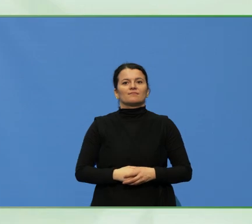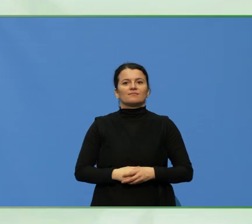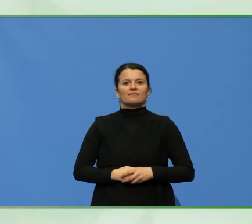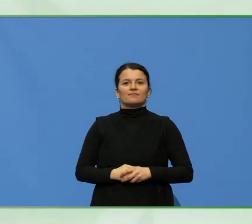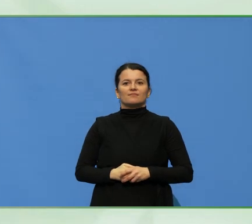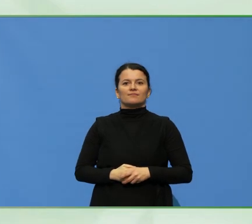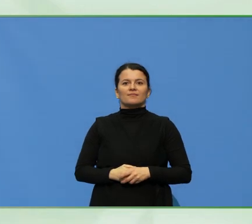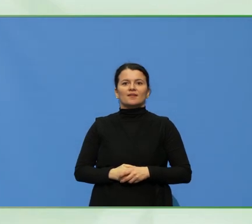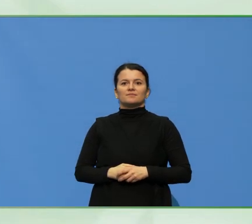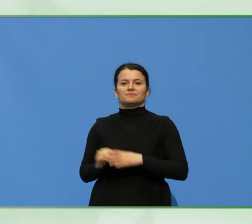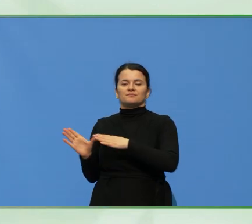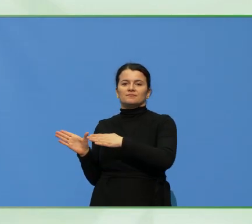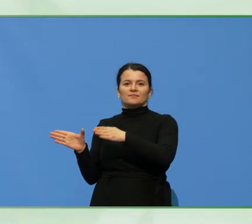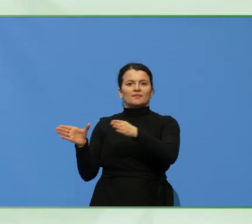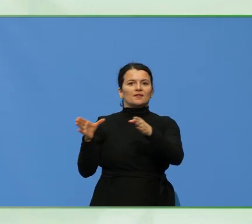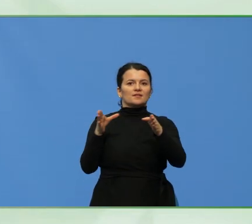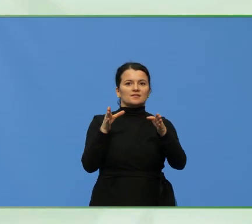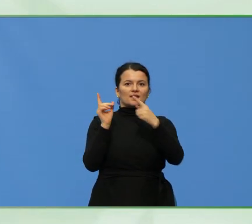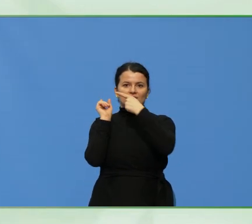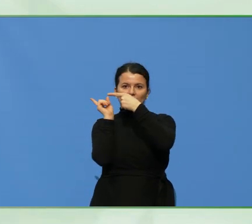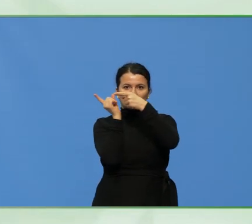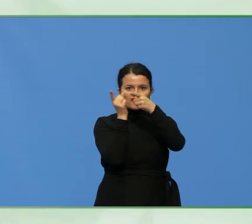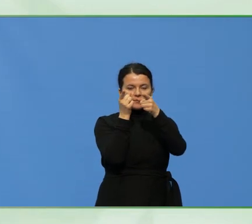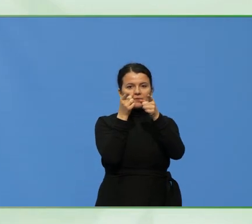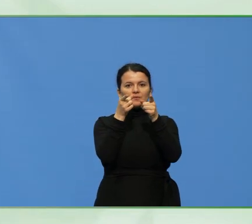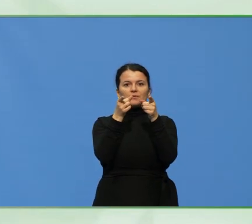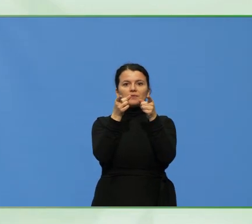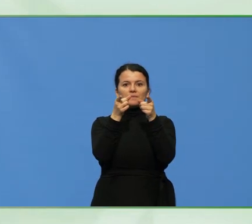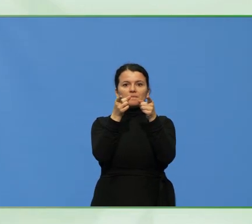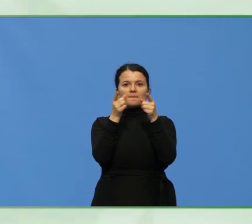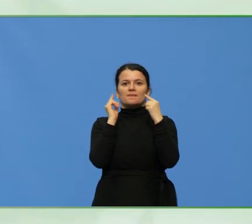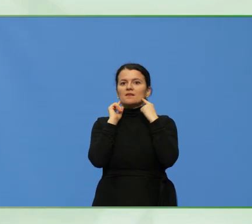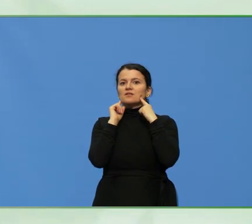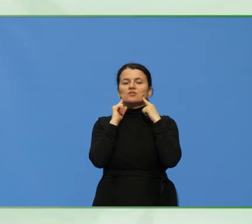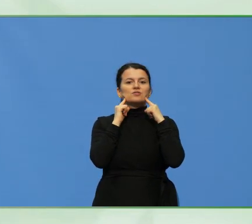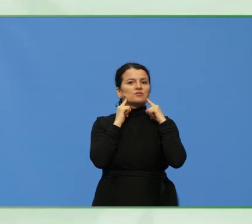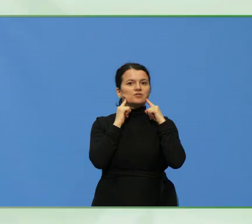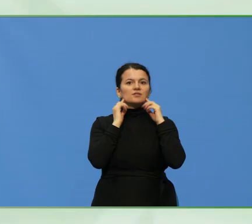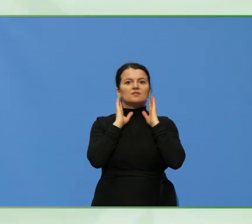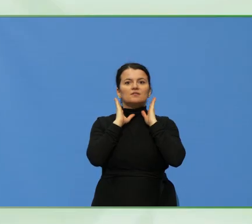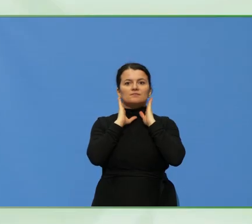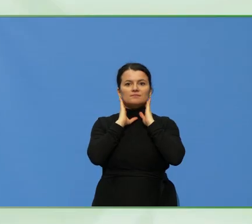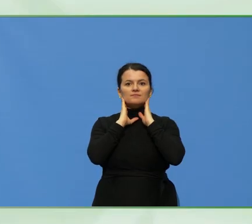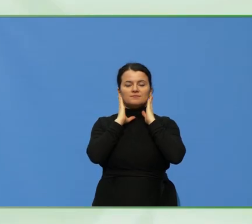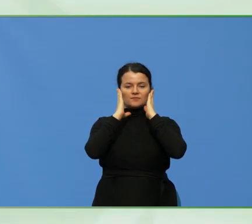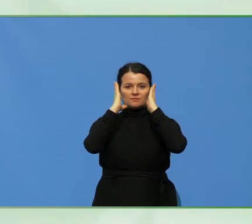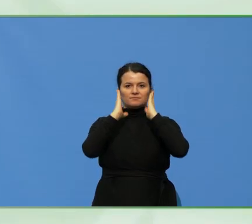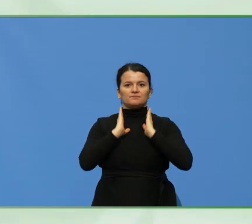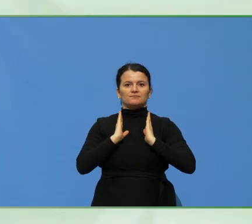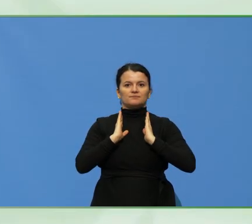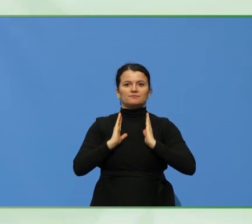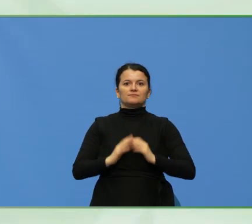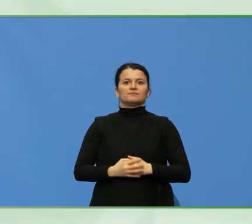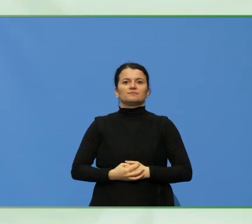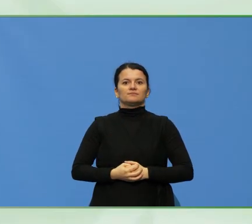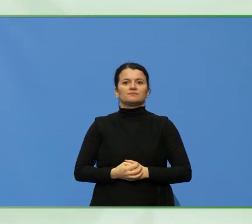Coming back to the center, gaze is coming forward, chin is pointing forward into your neutral position. And we're